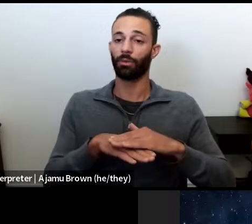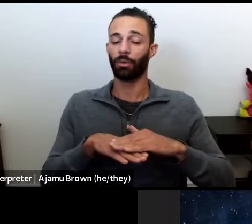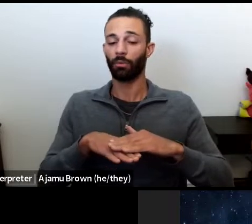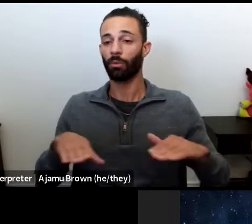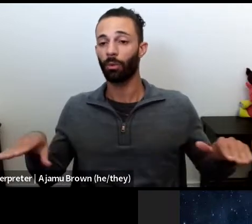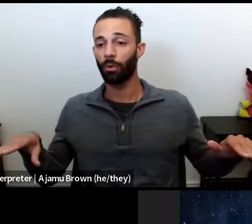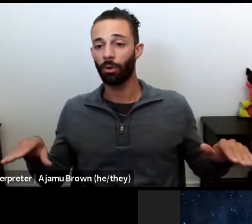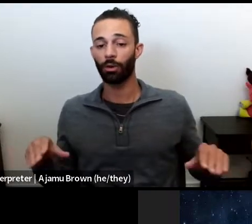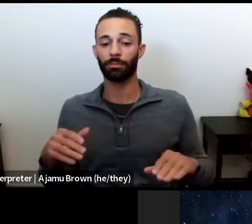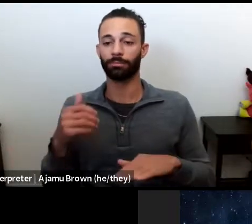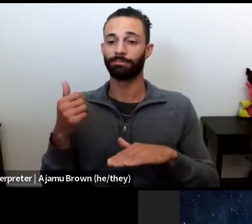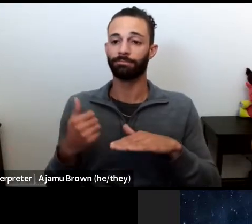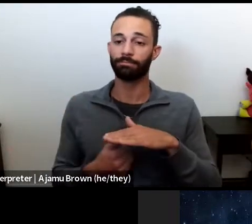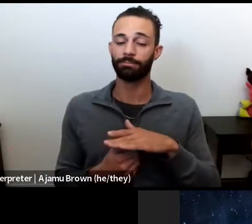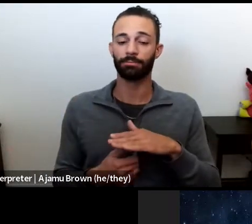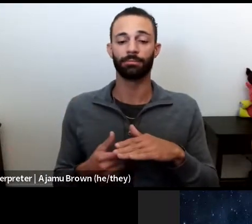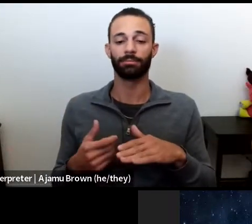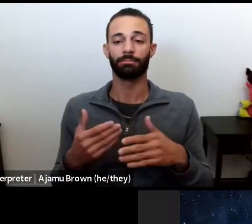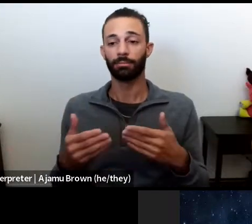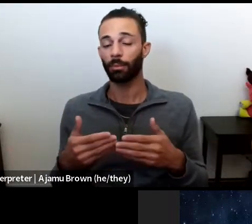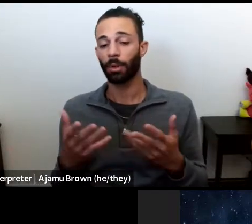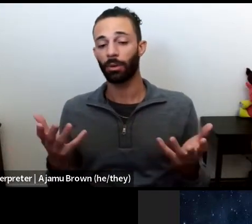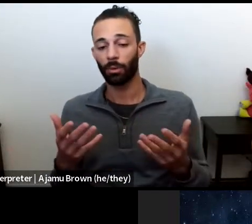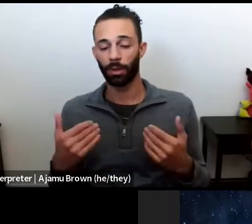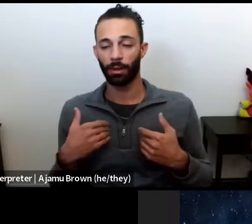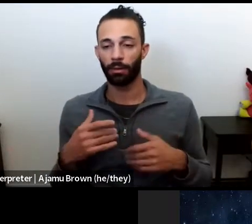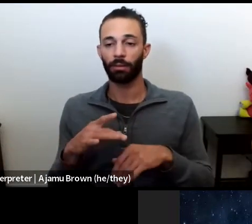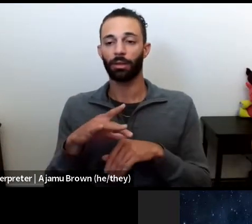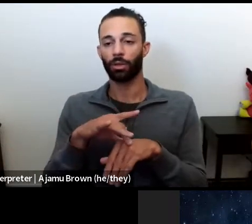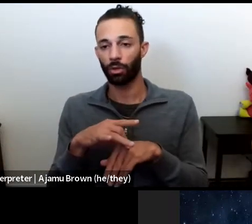No matter what, there's the earth